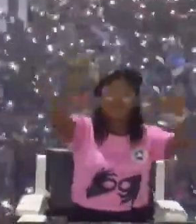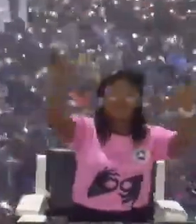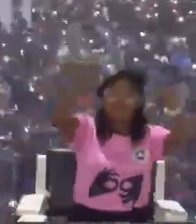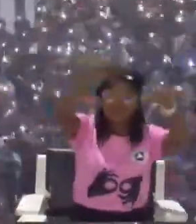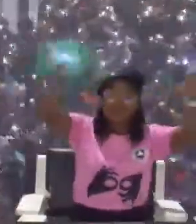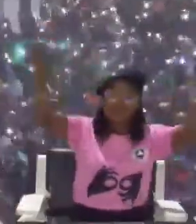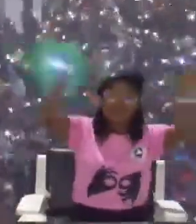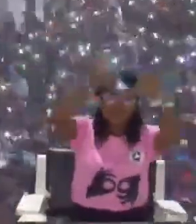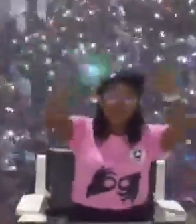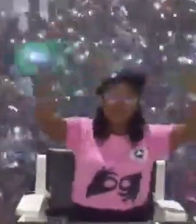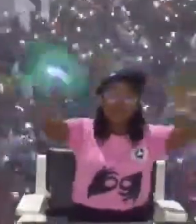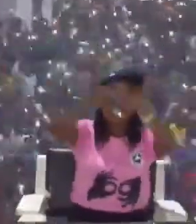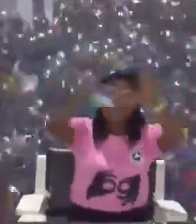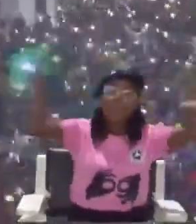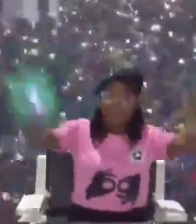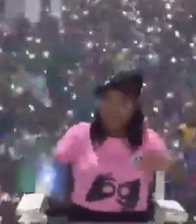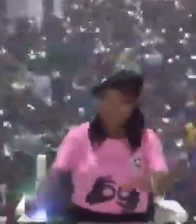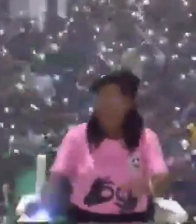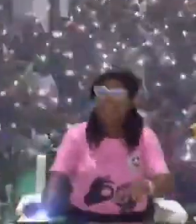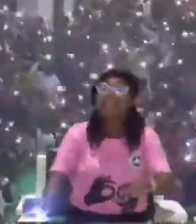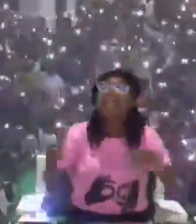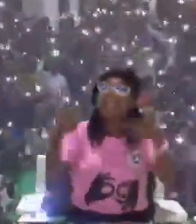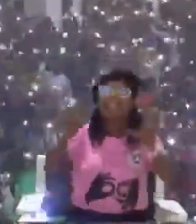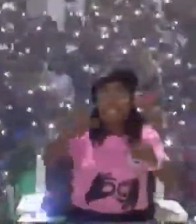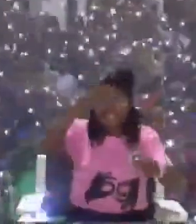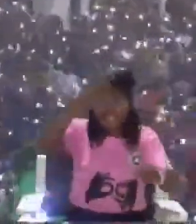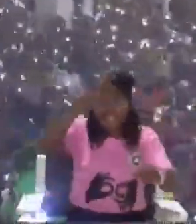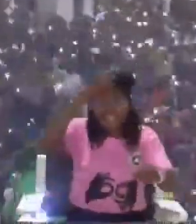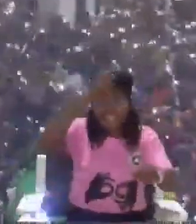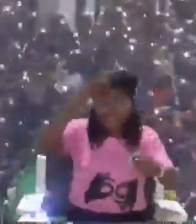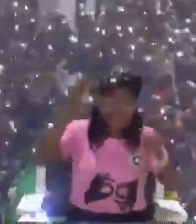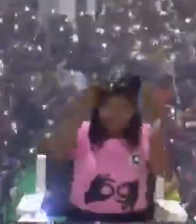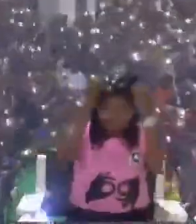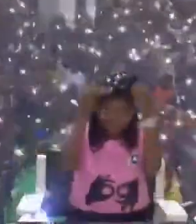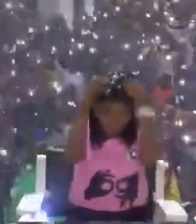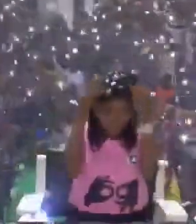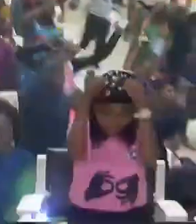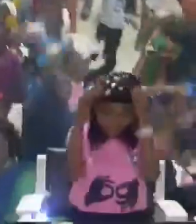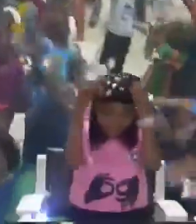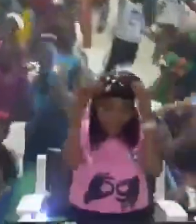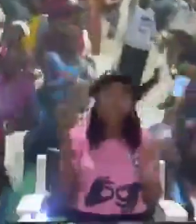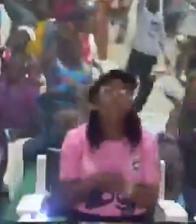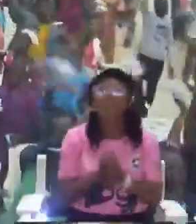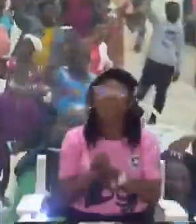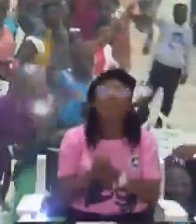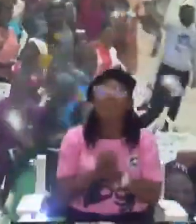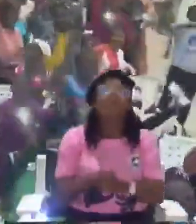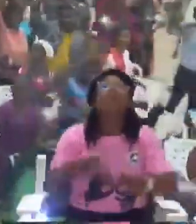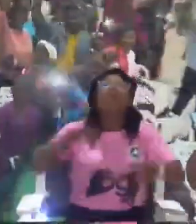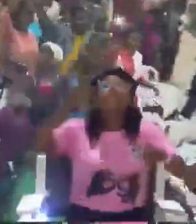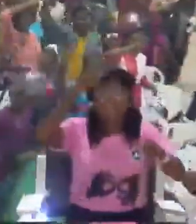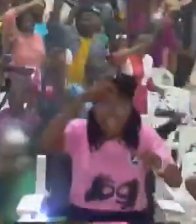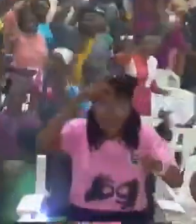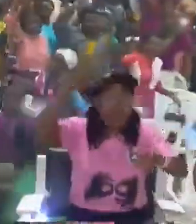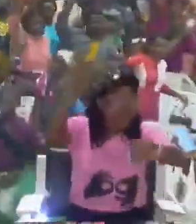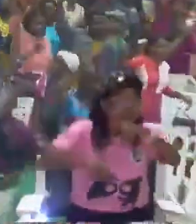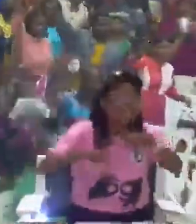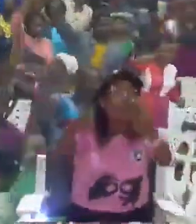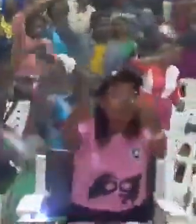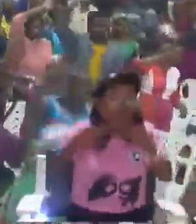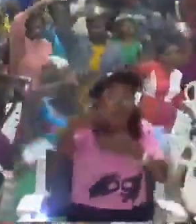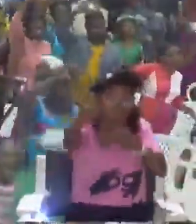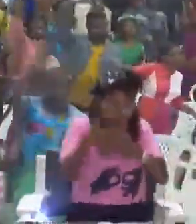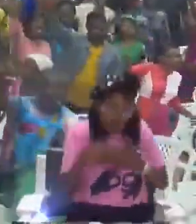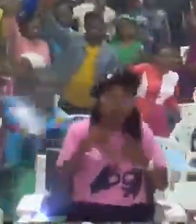Make the devil mad. Jẹ́ kí orí òsù ó yí. Let him know he can't come near you now. Jẹ́ kó mọ̀ pé kò lè